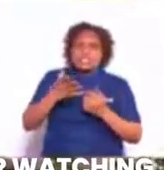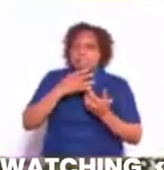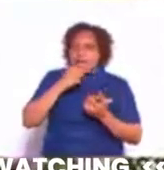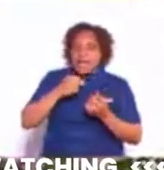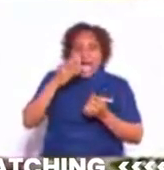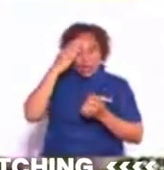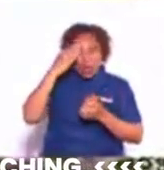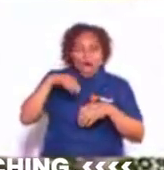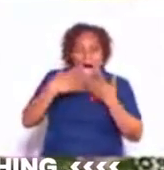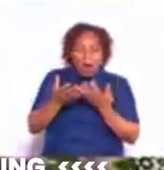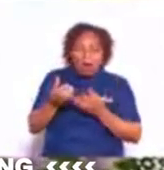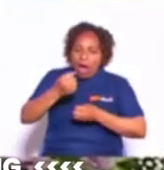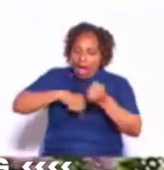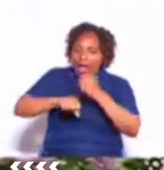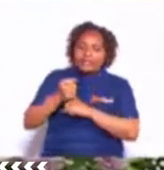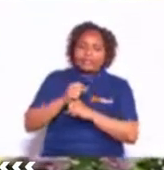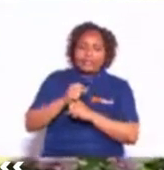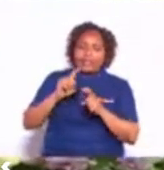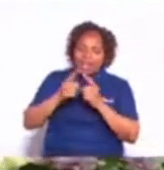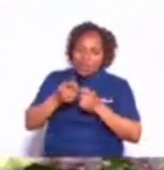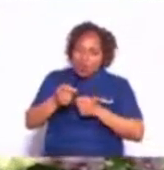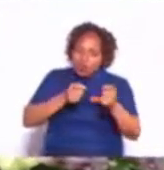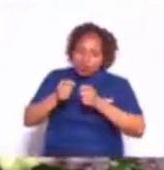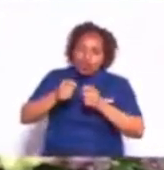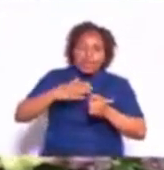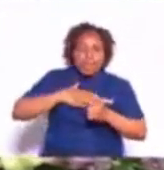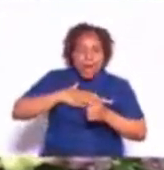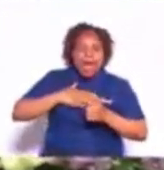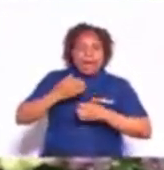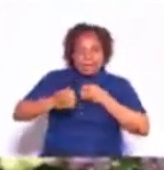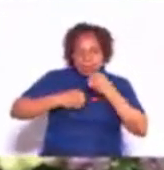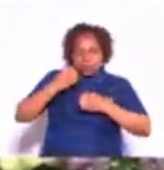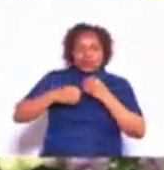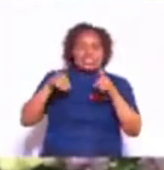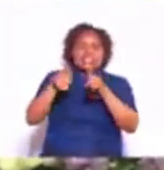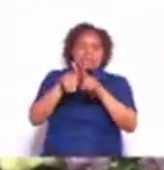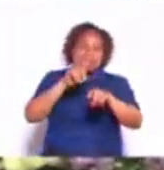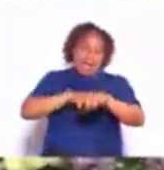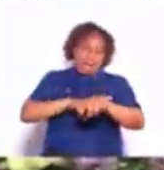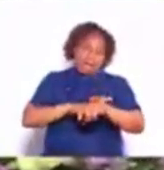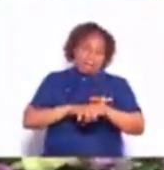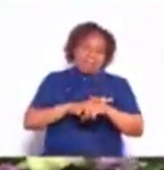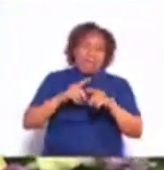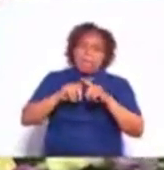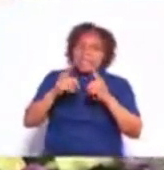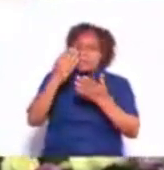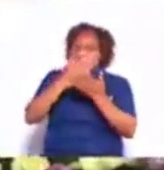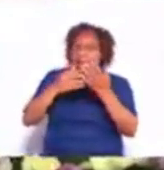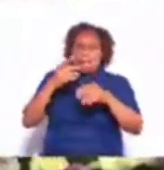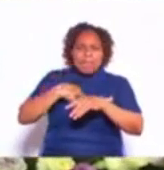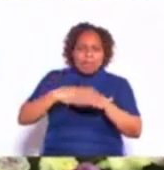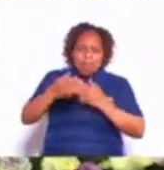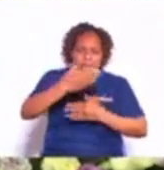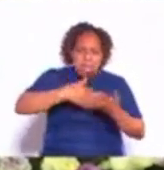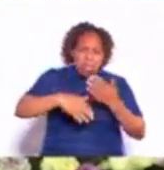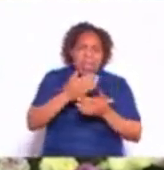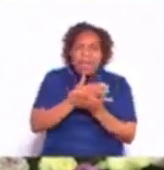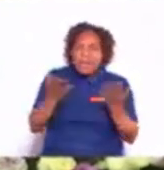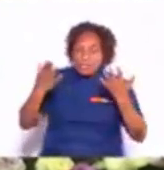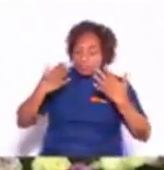acts. And I control my emotions also." But there are some people, they can mingle with